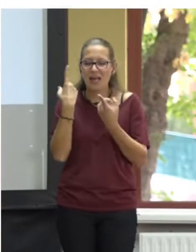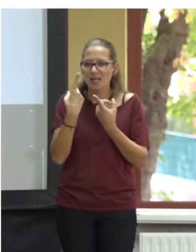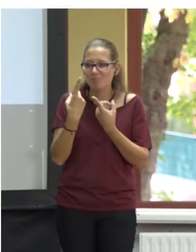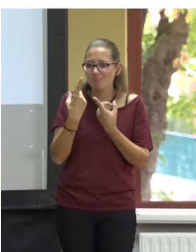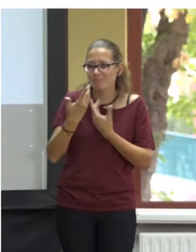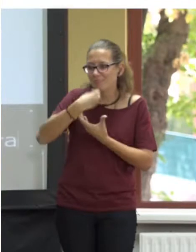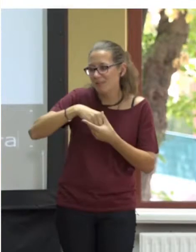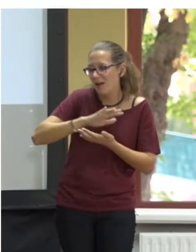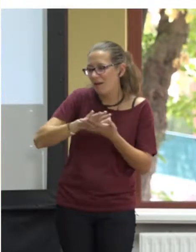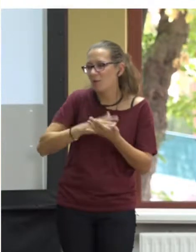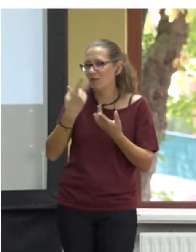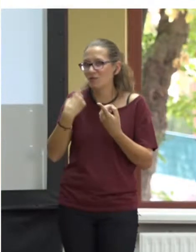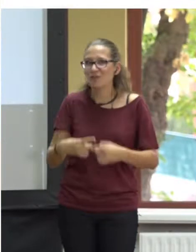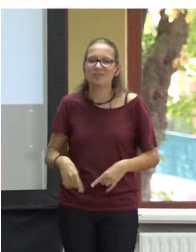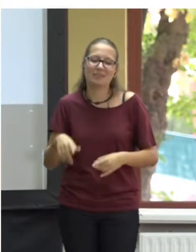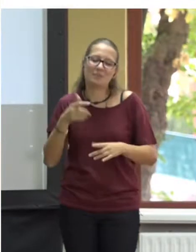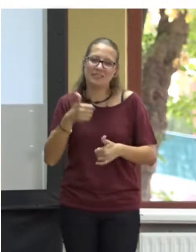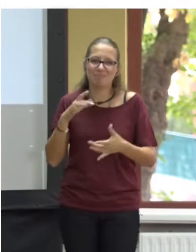is being integrated,